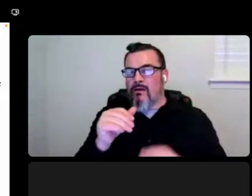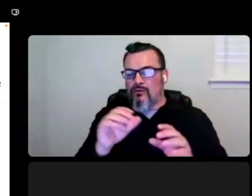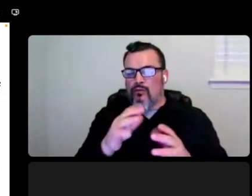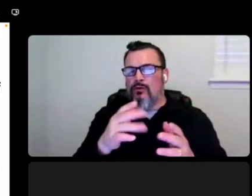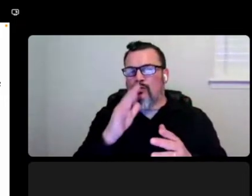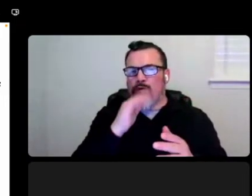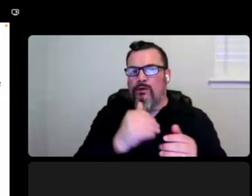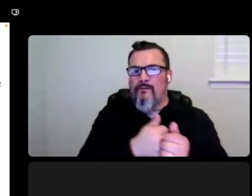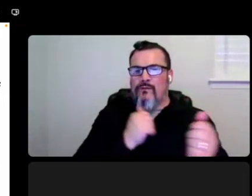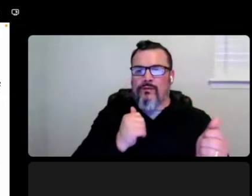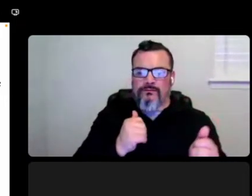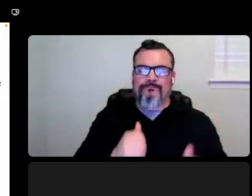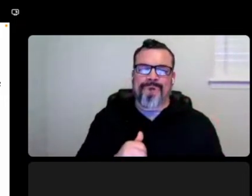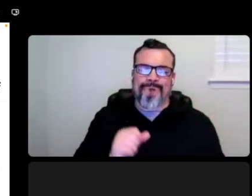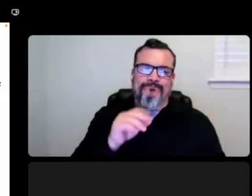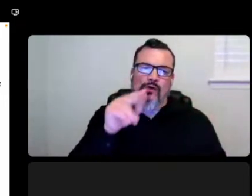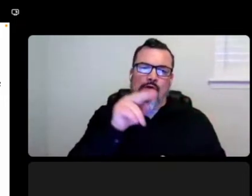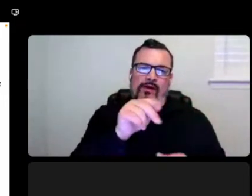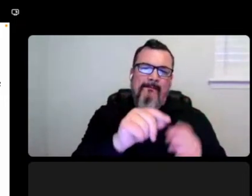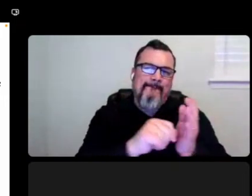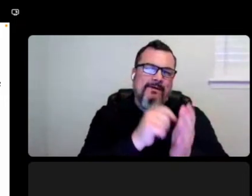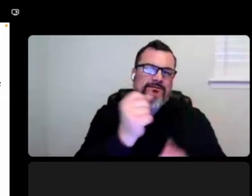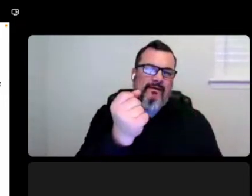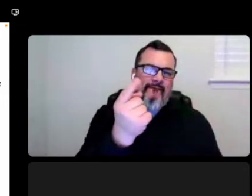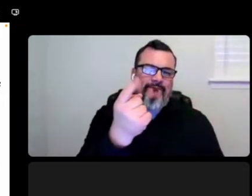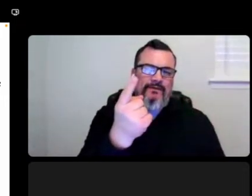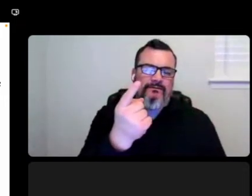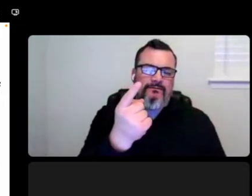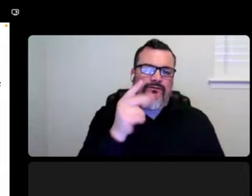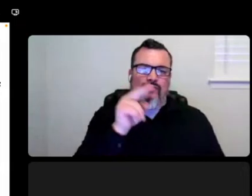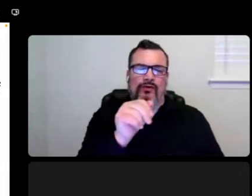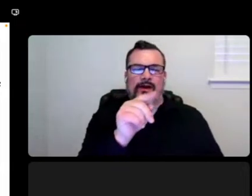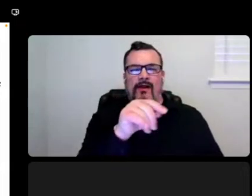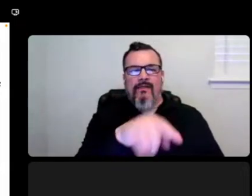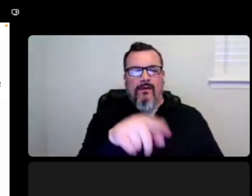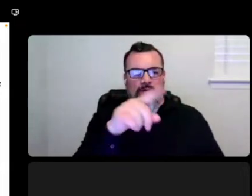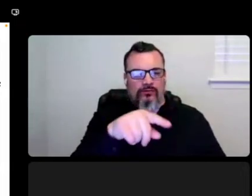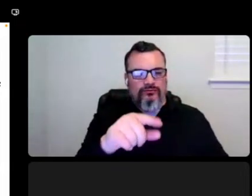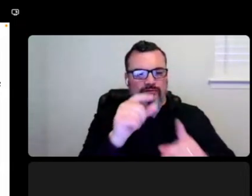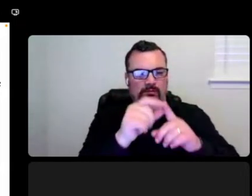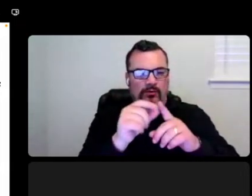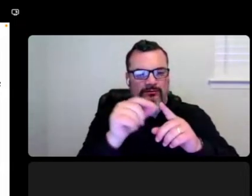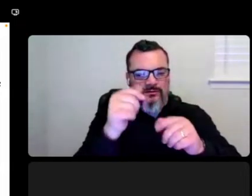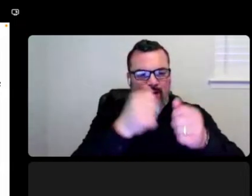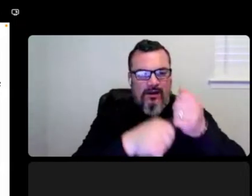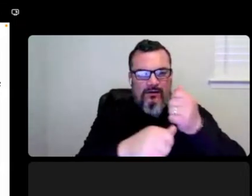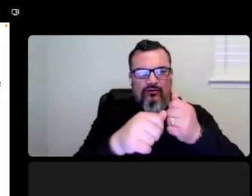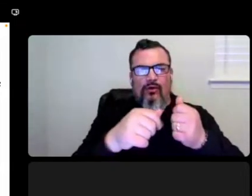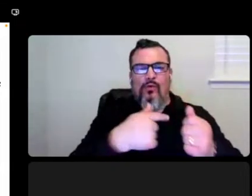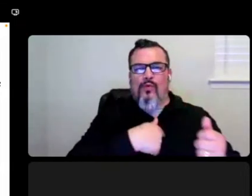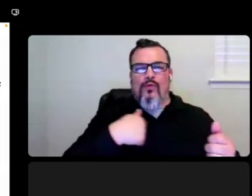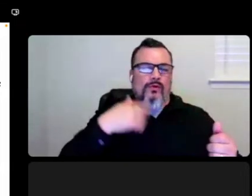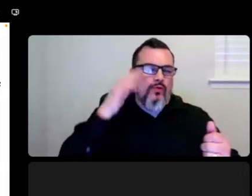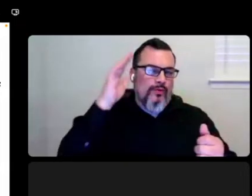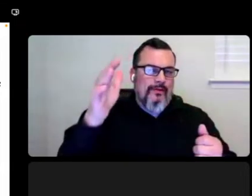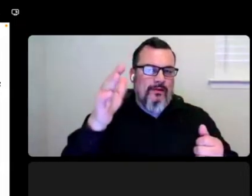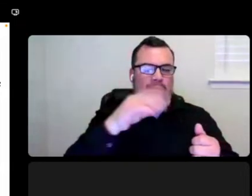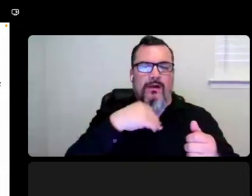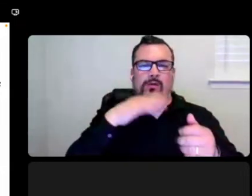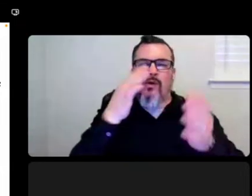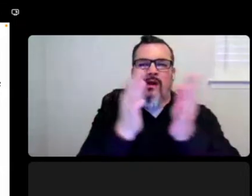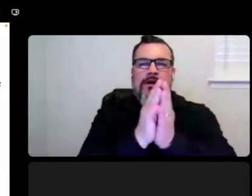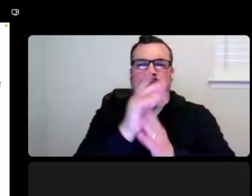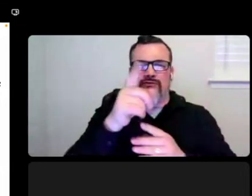avoid. So if you look at page 11, take a look at those bullets under we will. And I'm going to ask